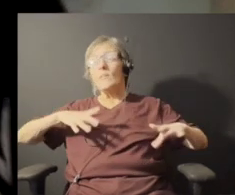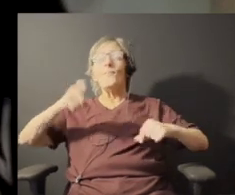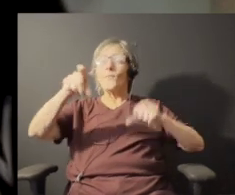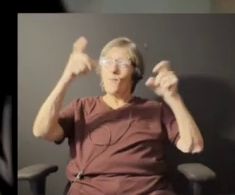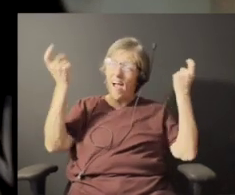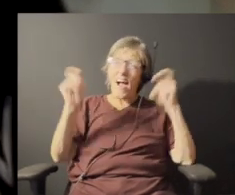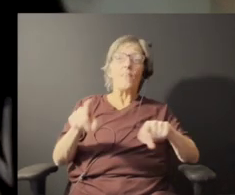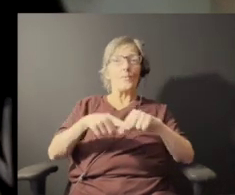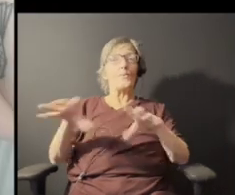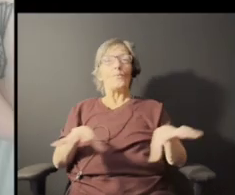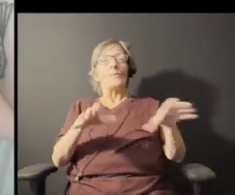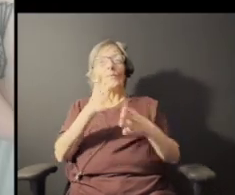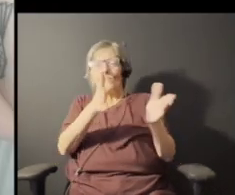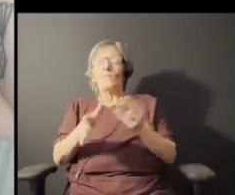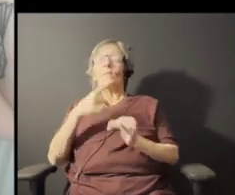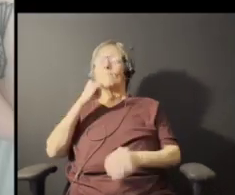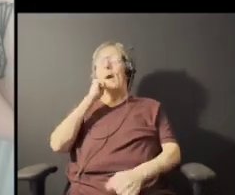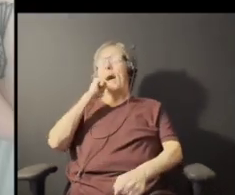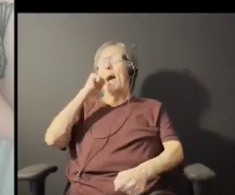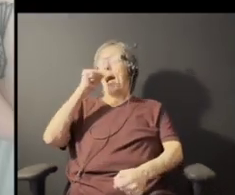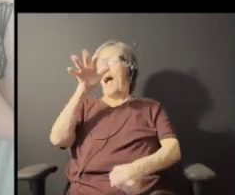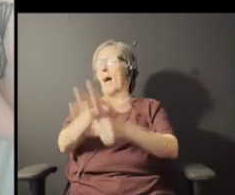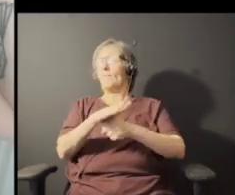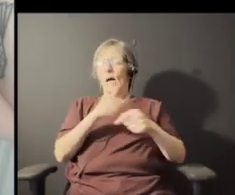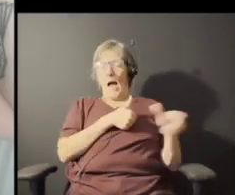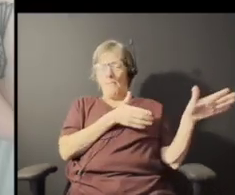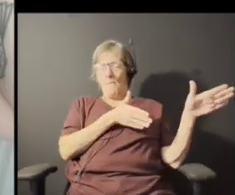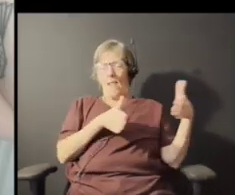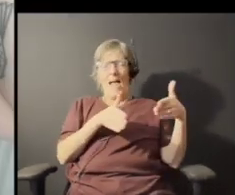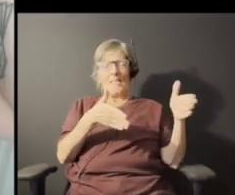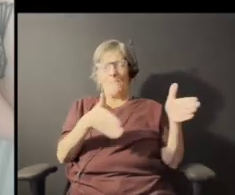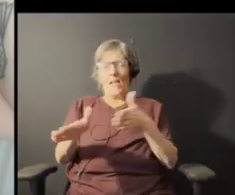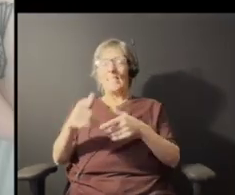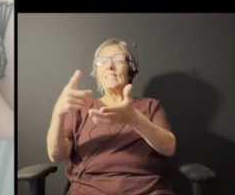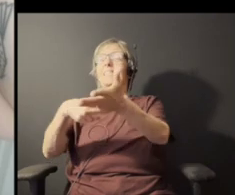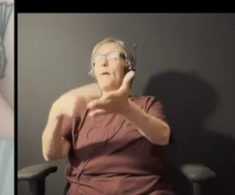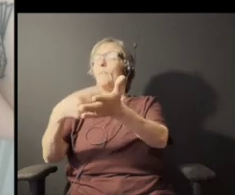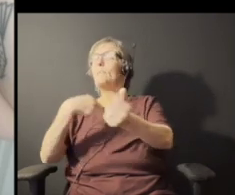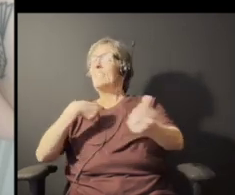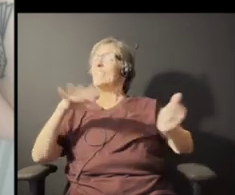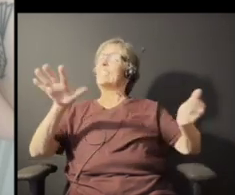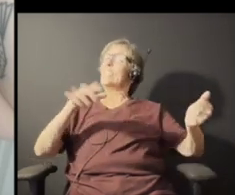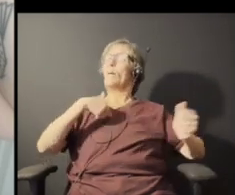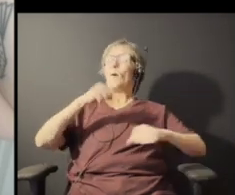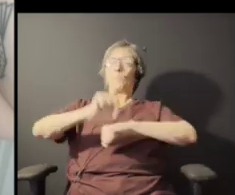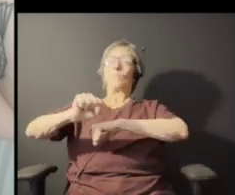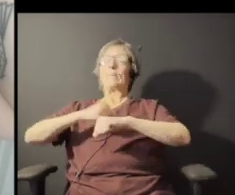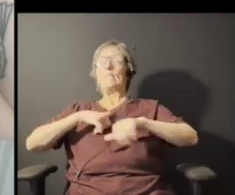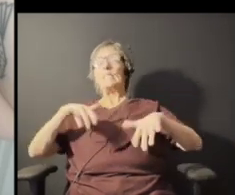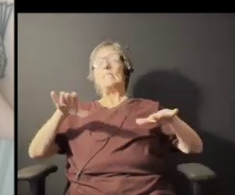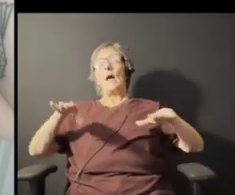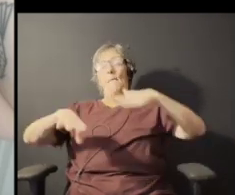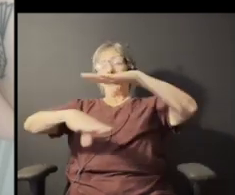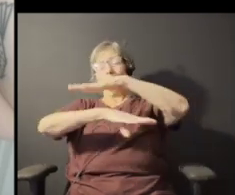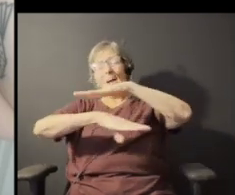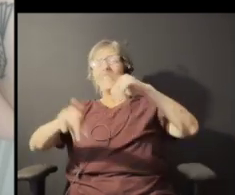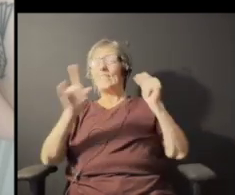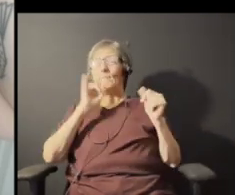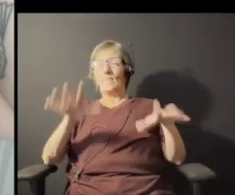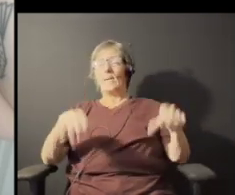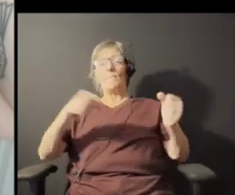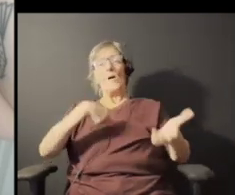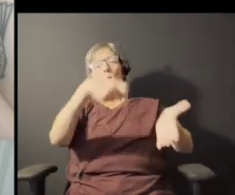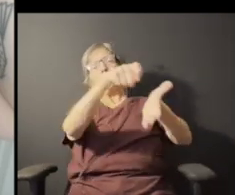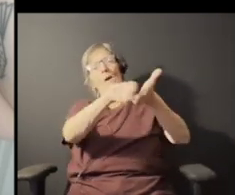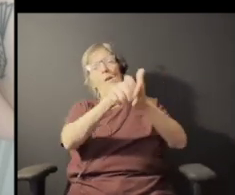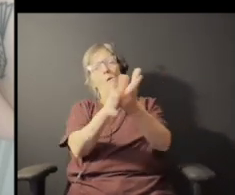you've got to do some of that. Oh, absolutely. I plan them. And it's something that I've kind of always done, where I basically, it's almost like I'm